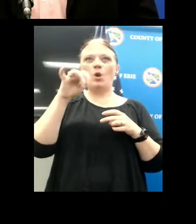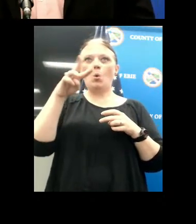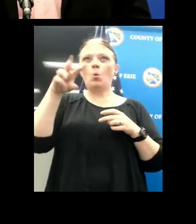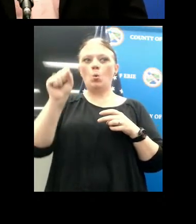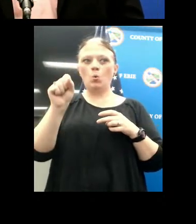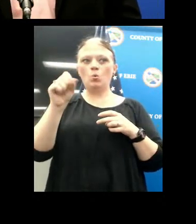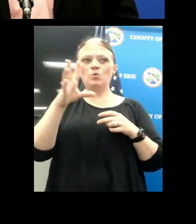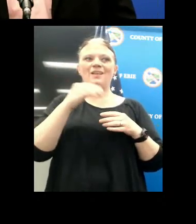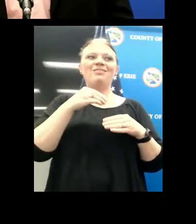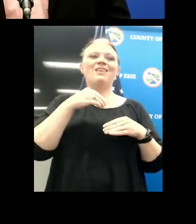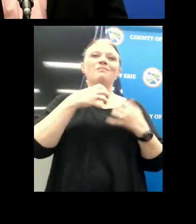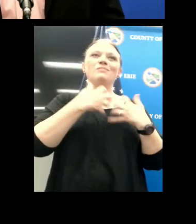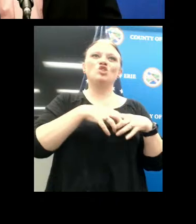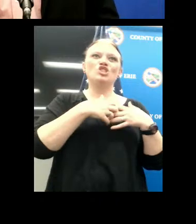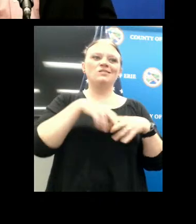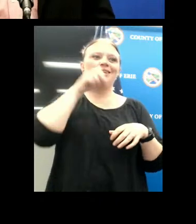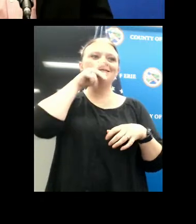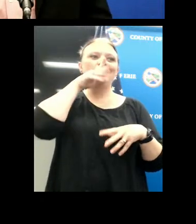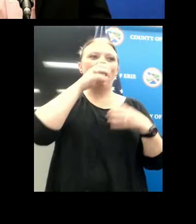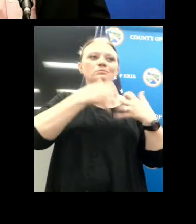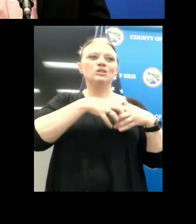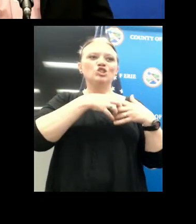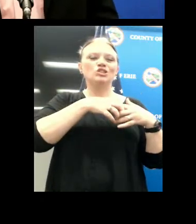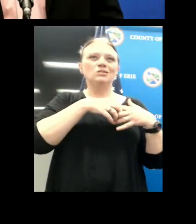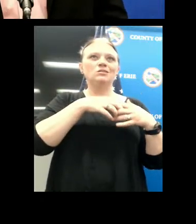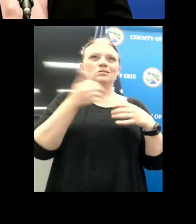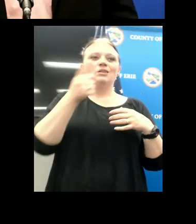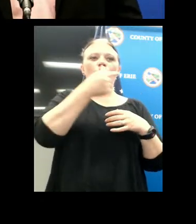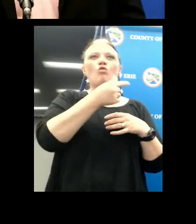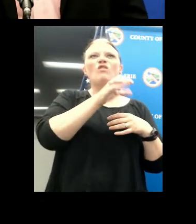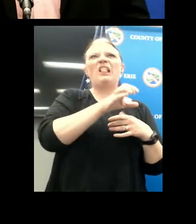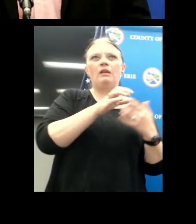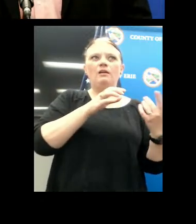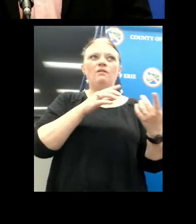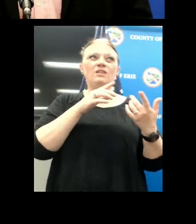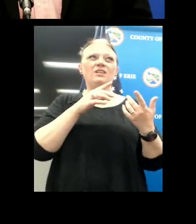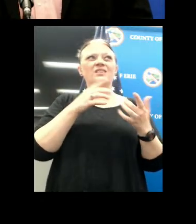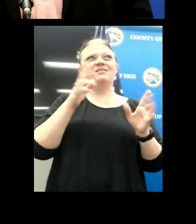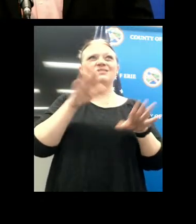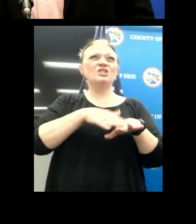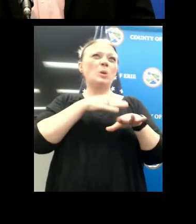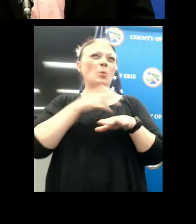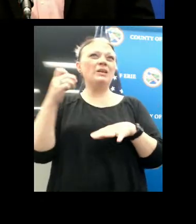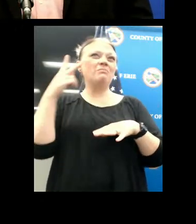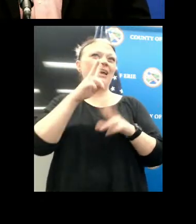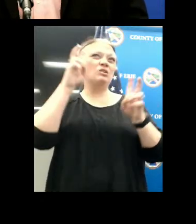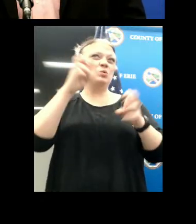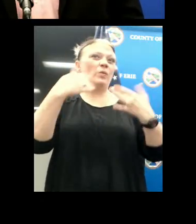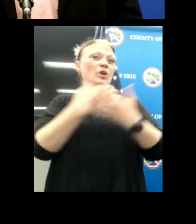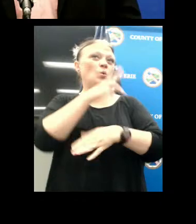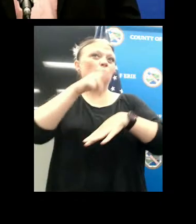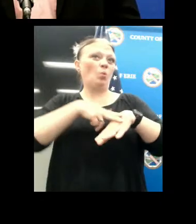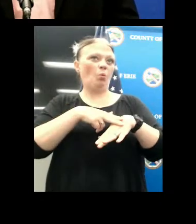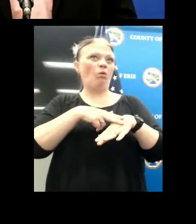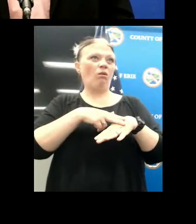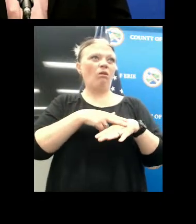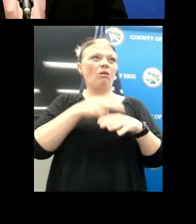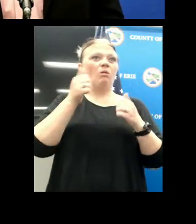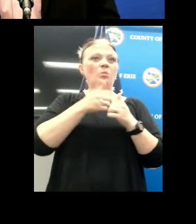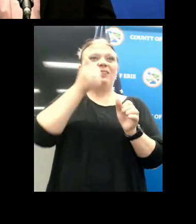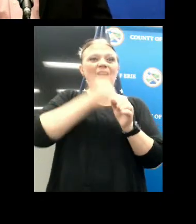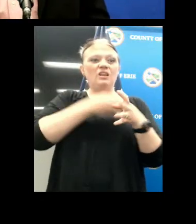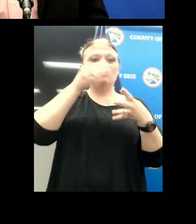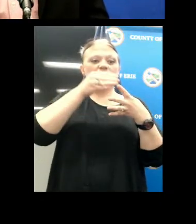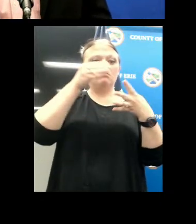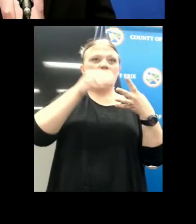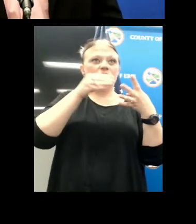So slowly but surely, we're starting to get back to the new norm, I guess, in Erie County parks. With each passing phase, we're